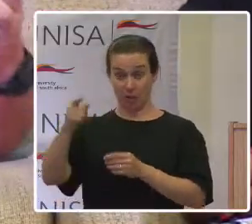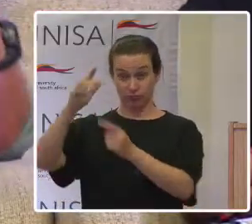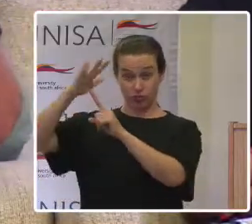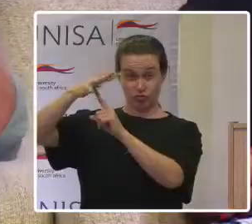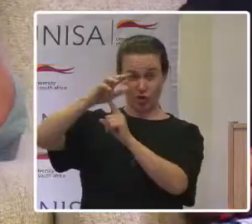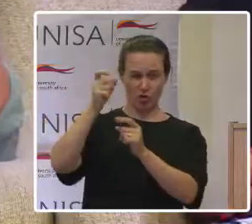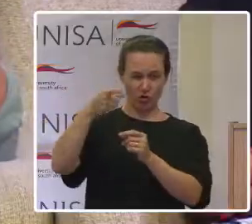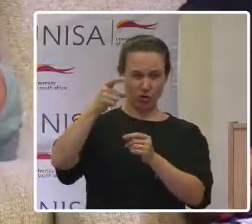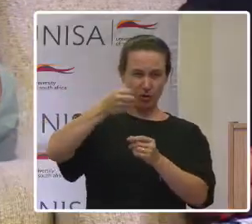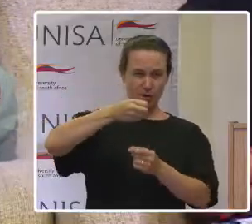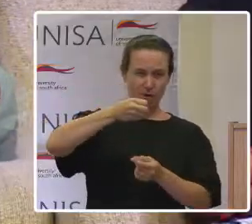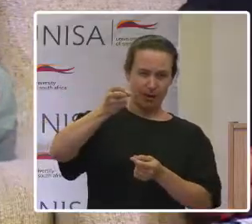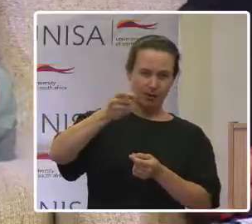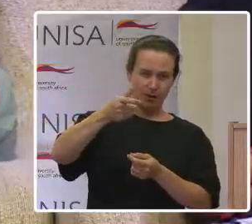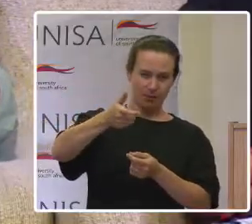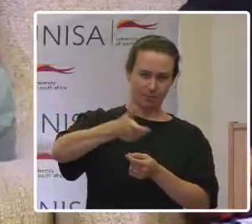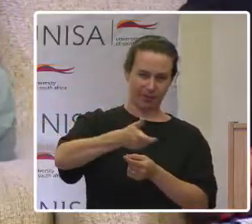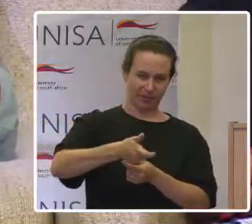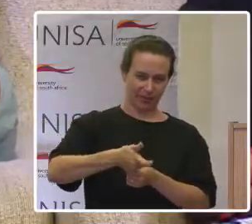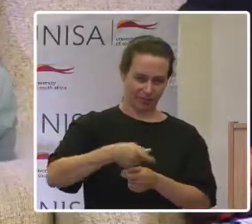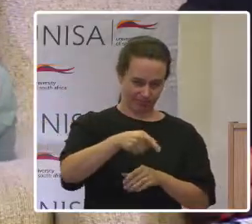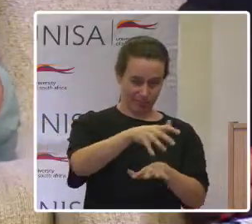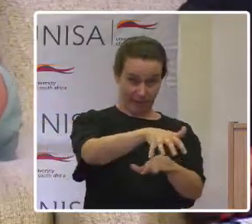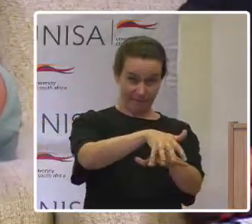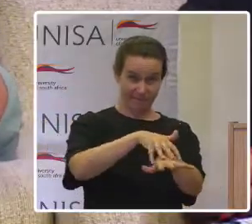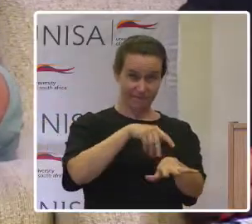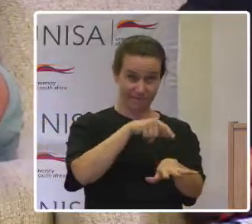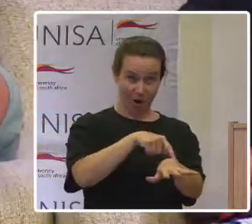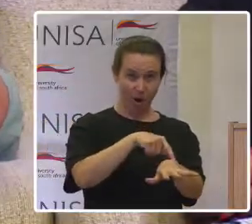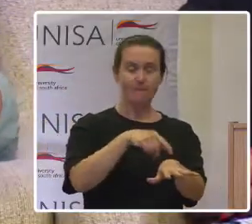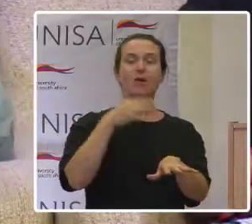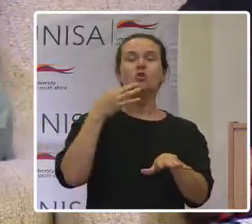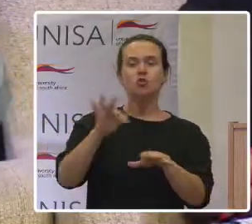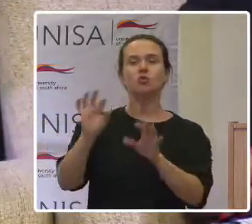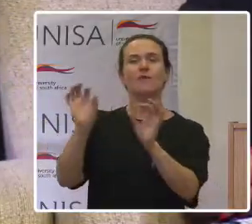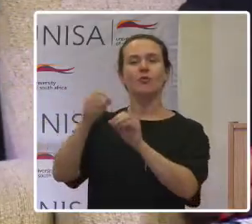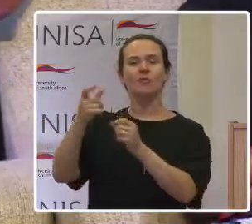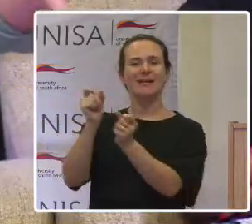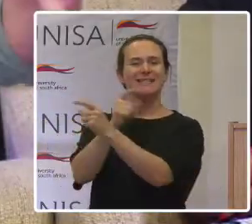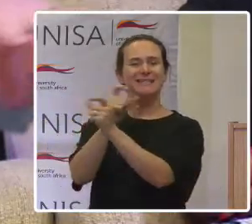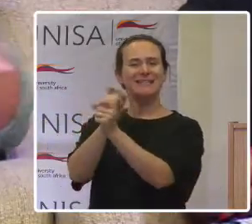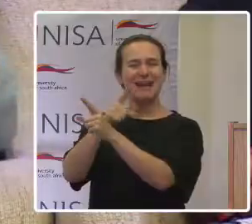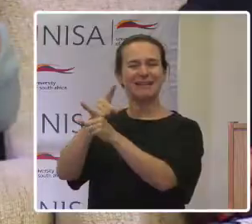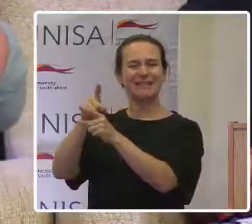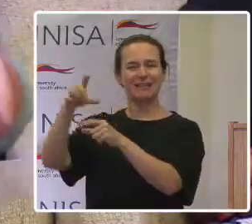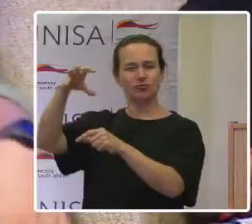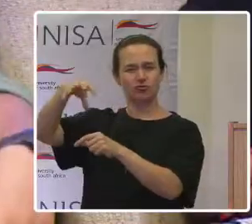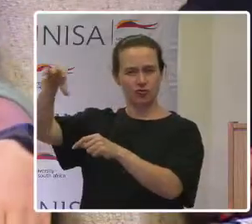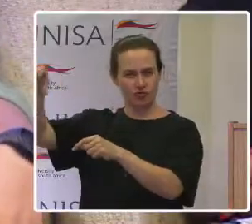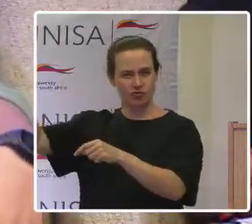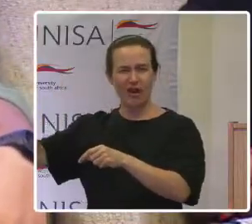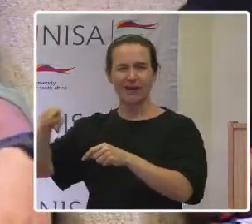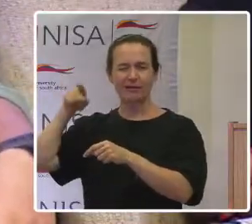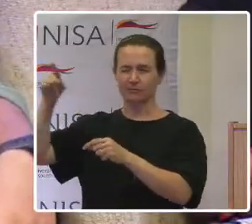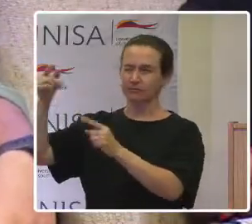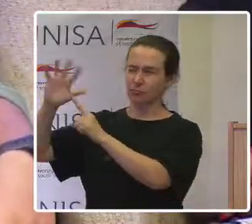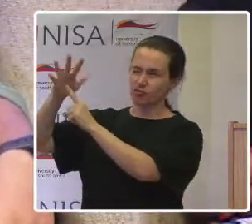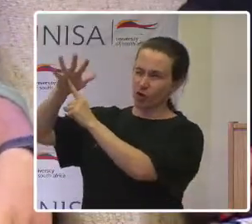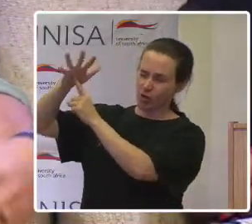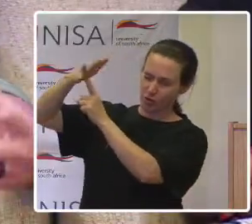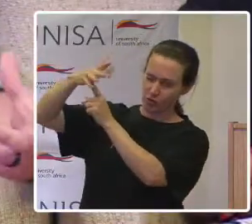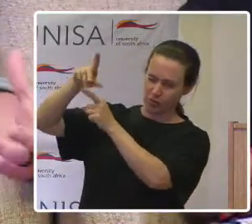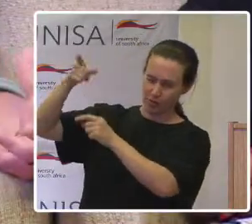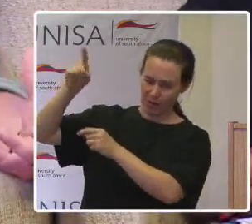drones to spray sanitizer in South Africa's taxi ranks to sanitize and keep people